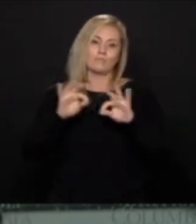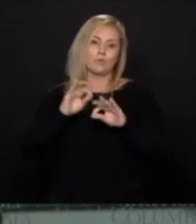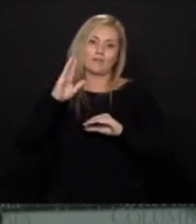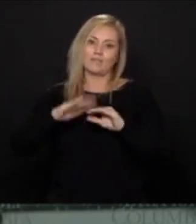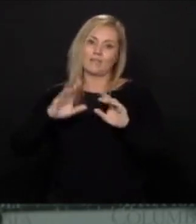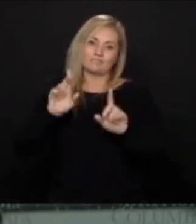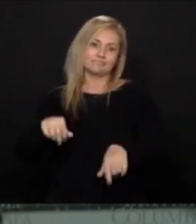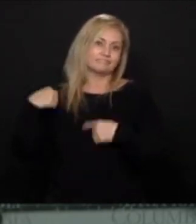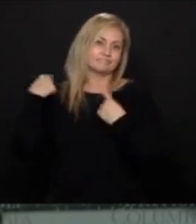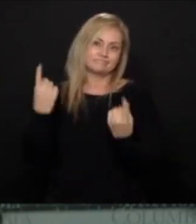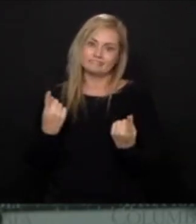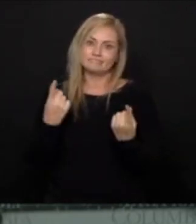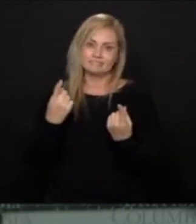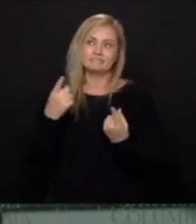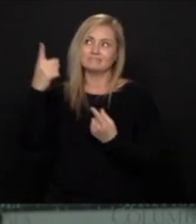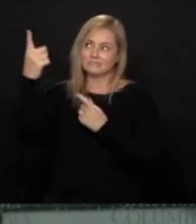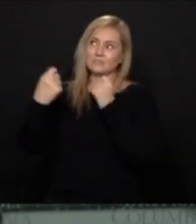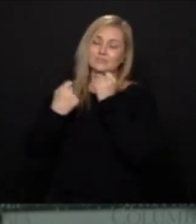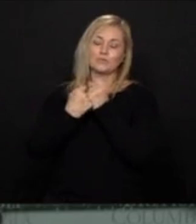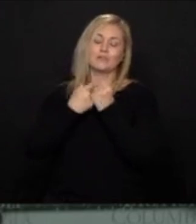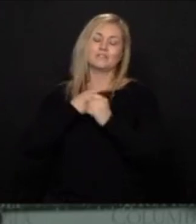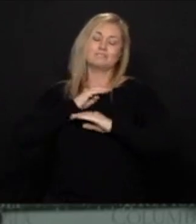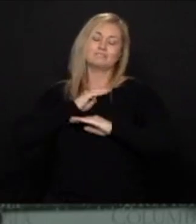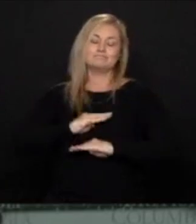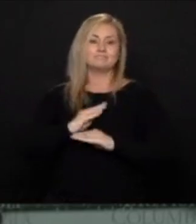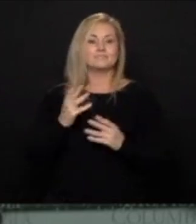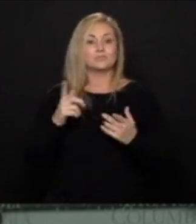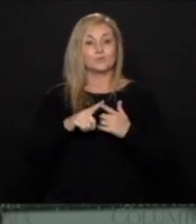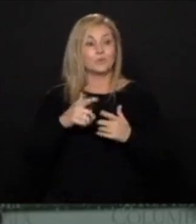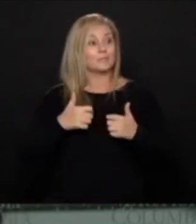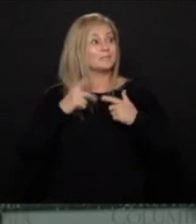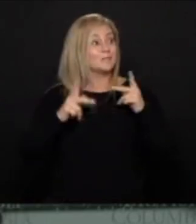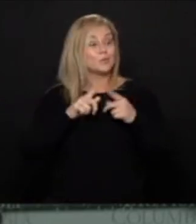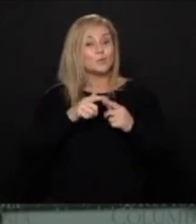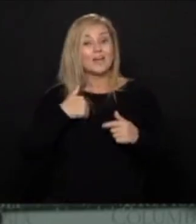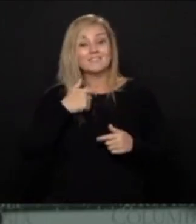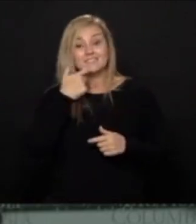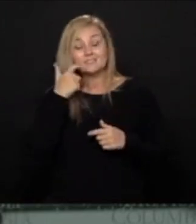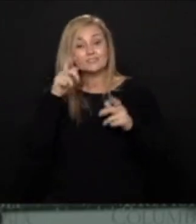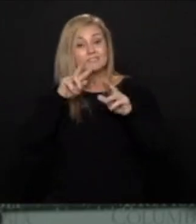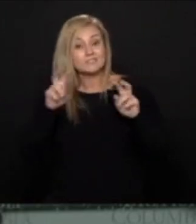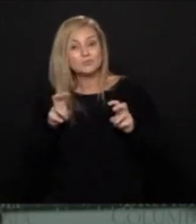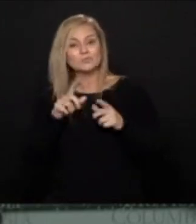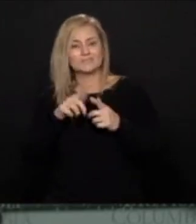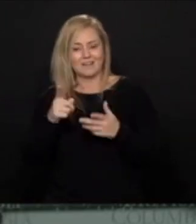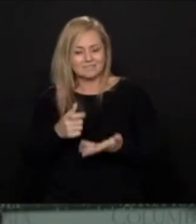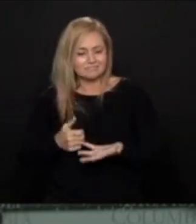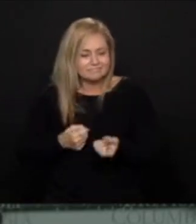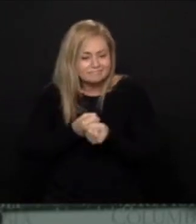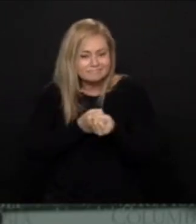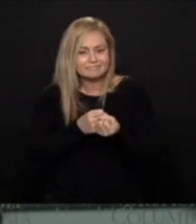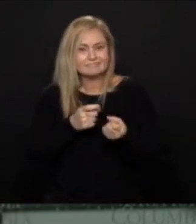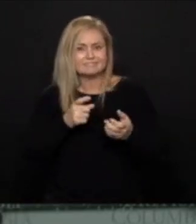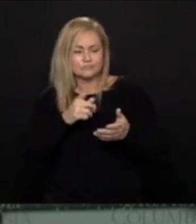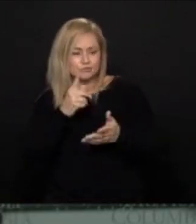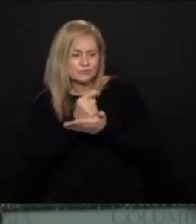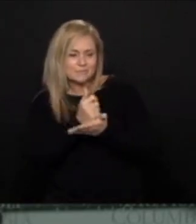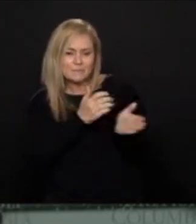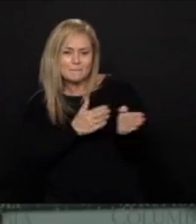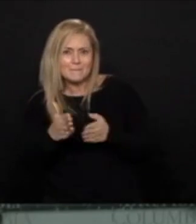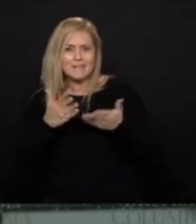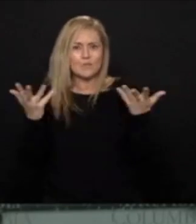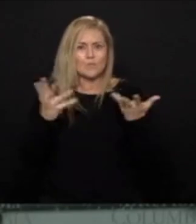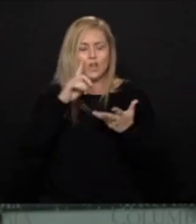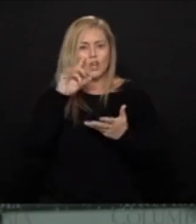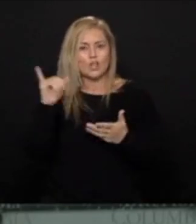been before. For people living with addictions, these teams can help people create a manageable treatment plan to